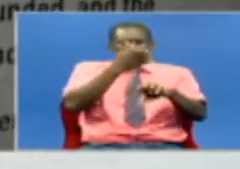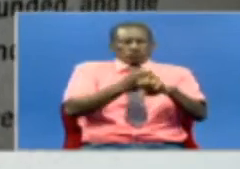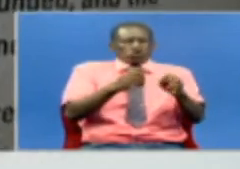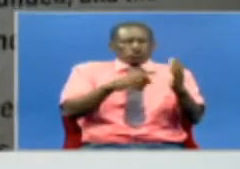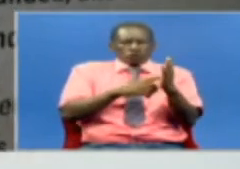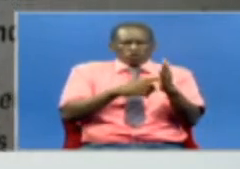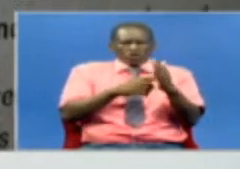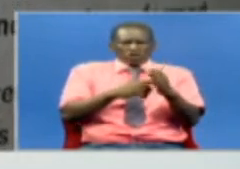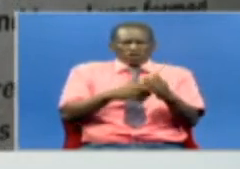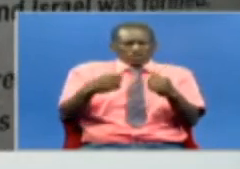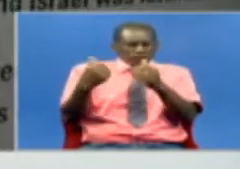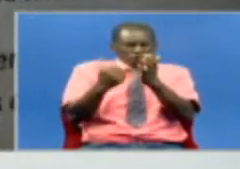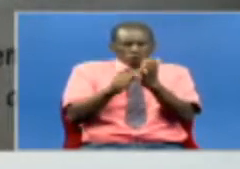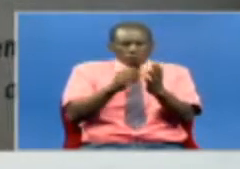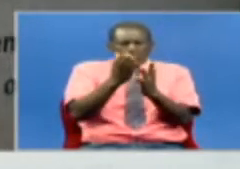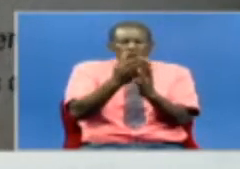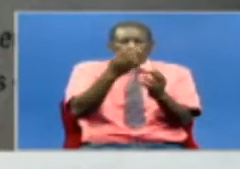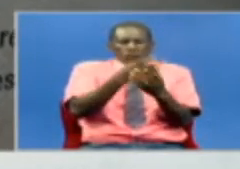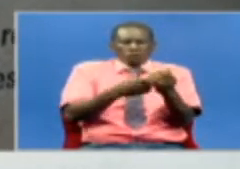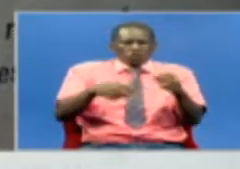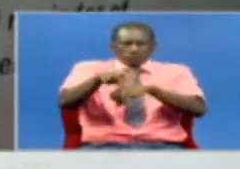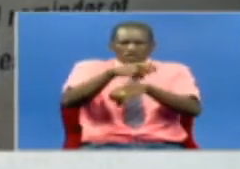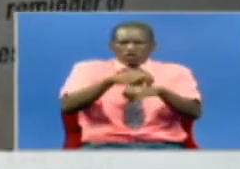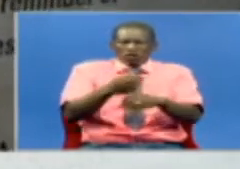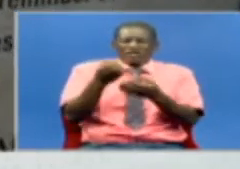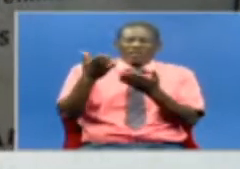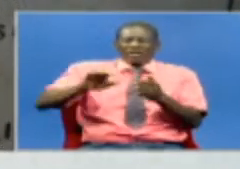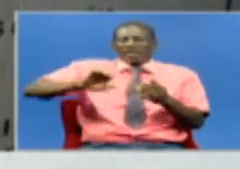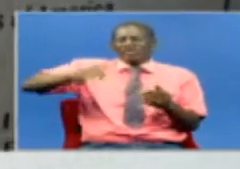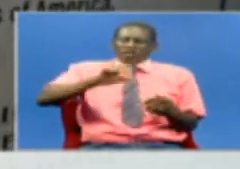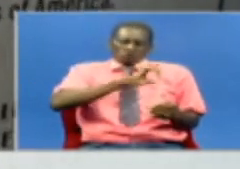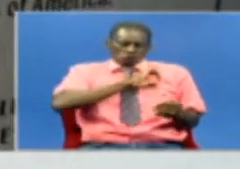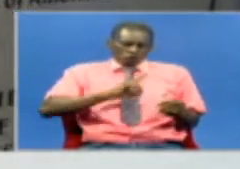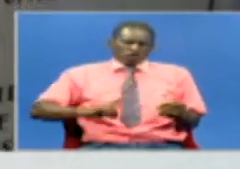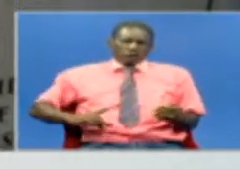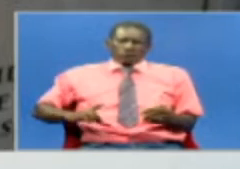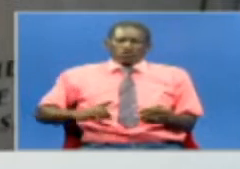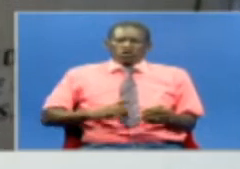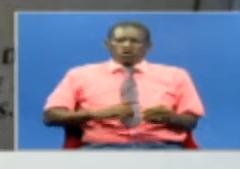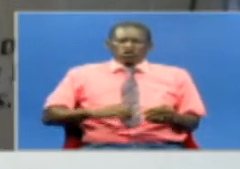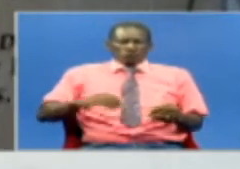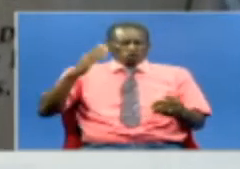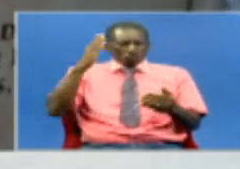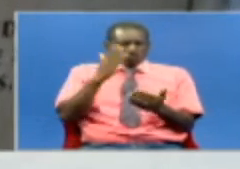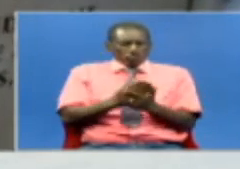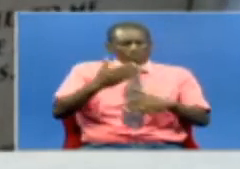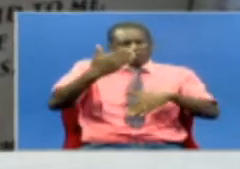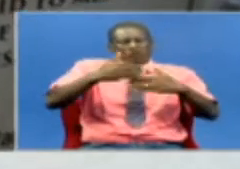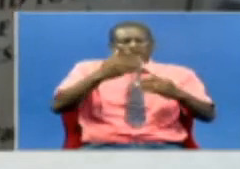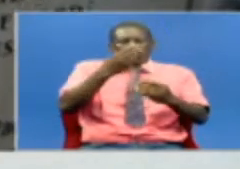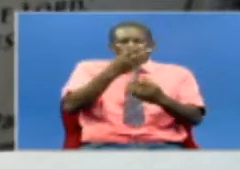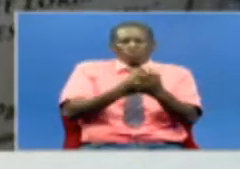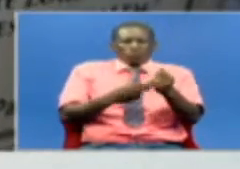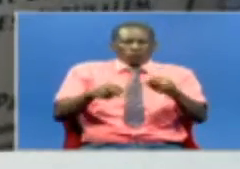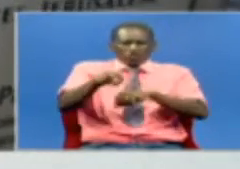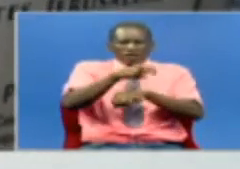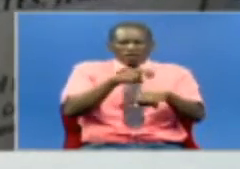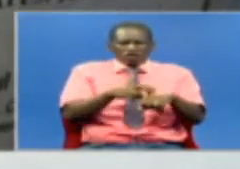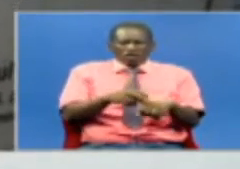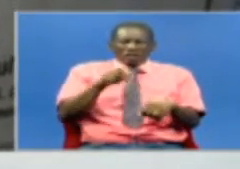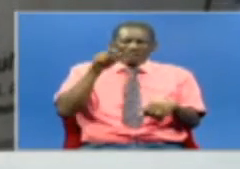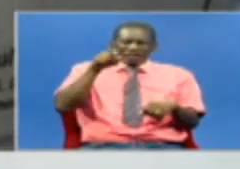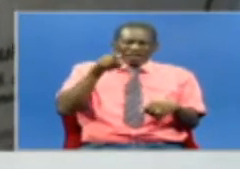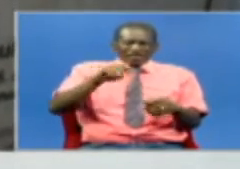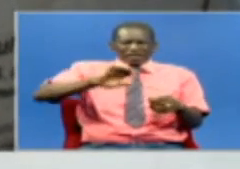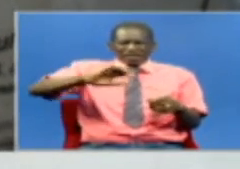between the two nations is erected in the city of David to cement the relations between the two nations. In this